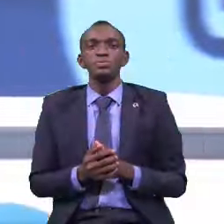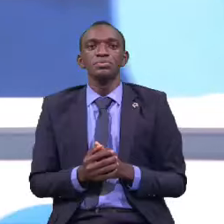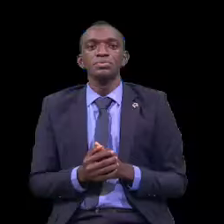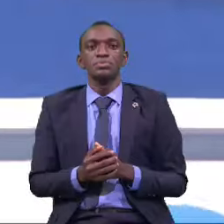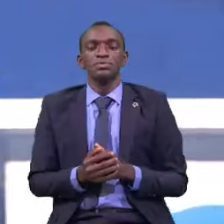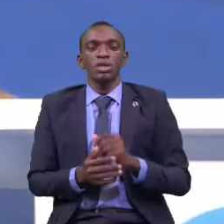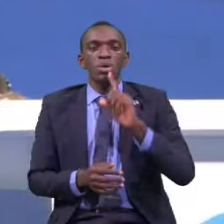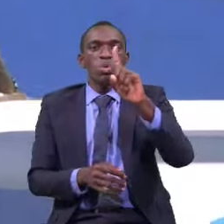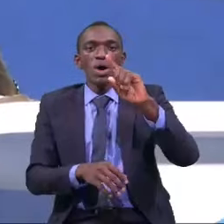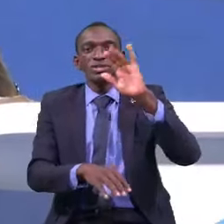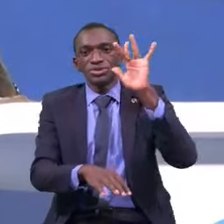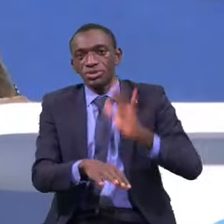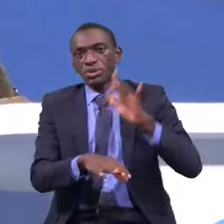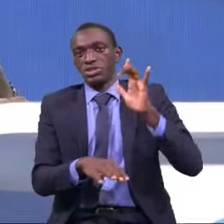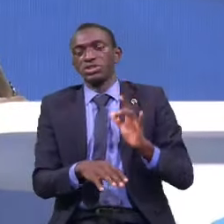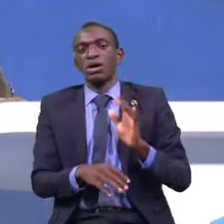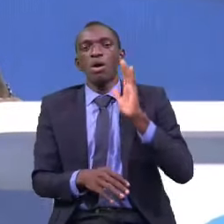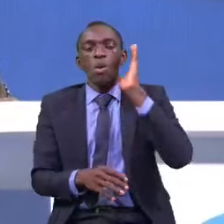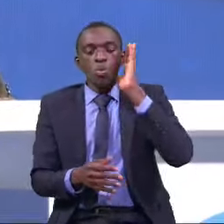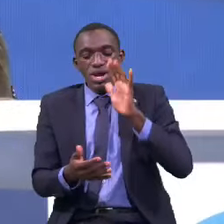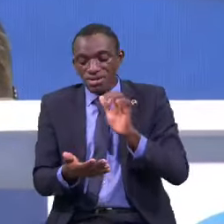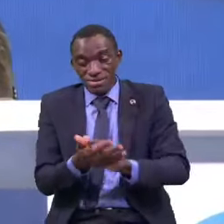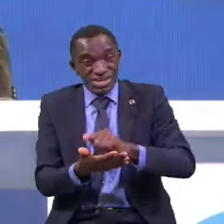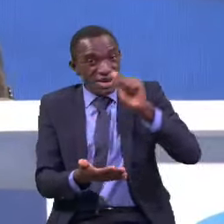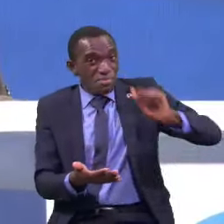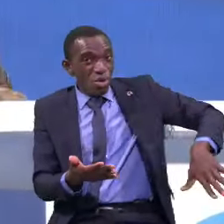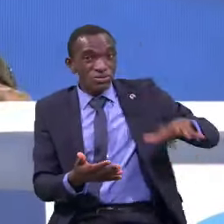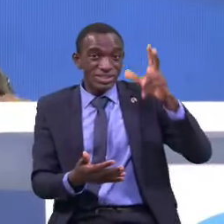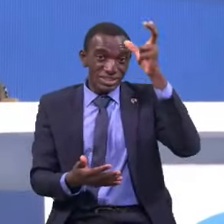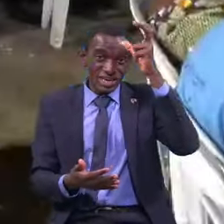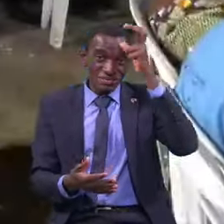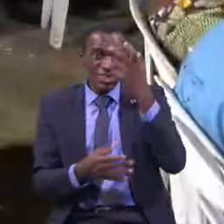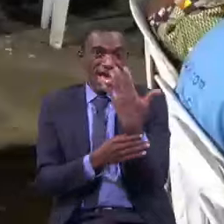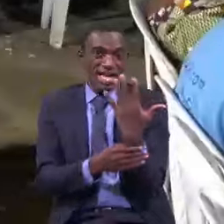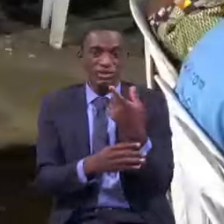One touch will remove the hand of Satan from your body.